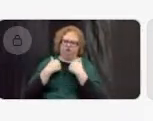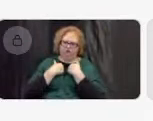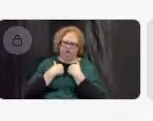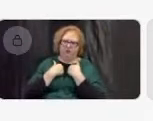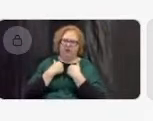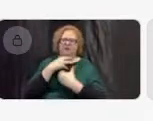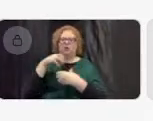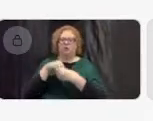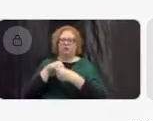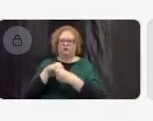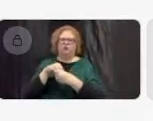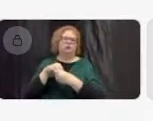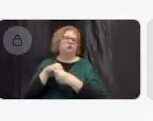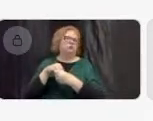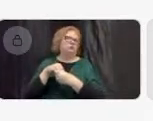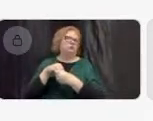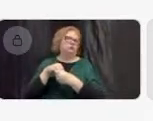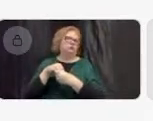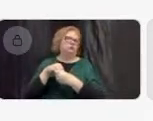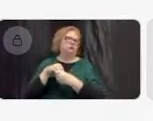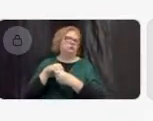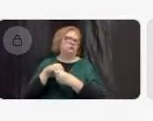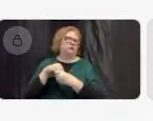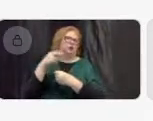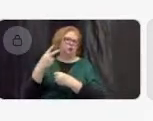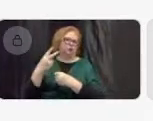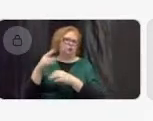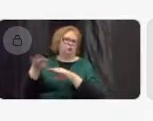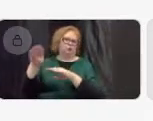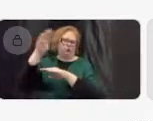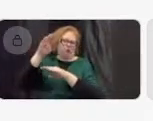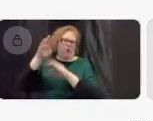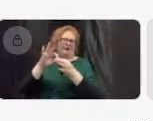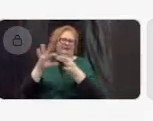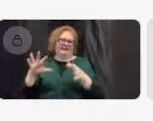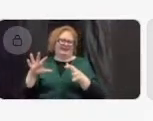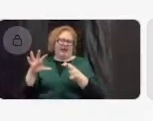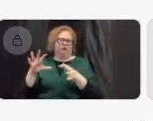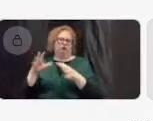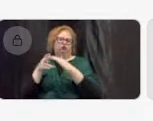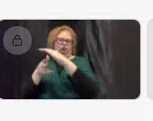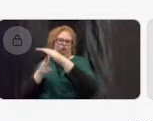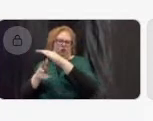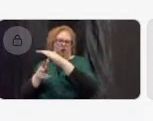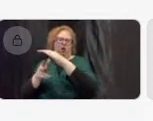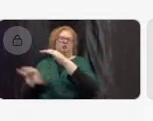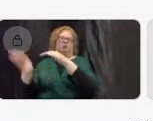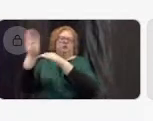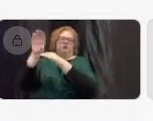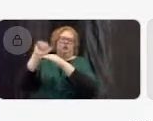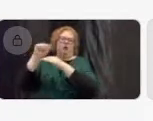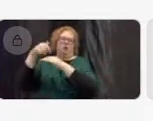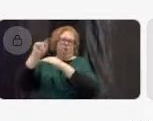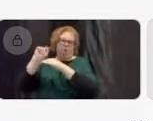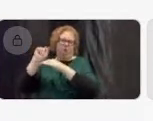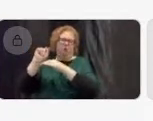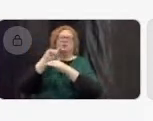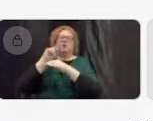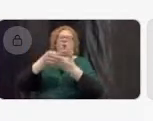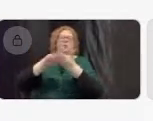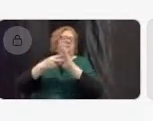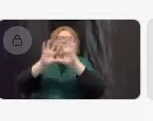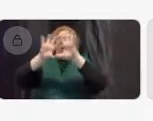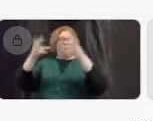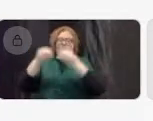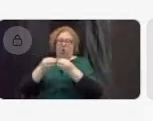1,032 square foot 2-story detached garage, which will add another apartment on the site for a total of 3 units. The site